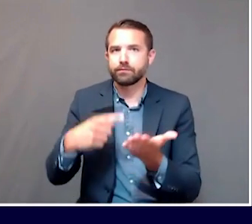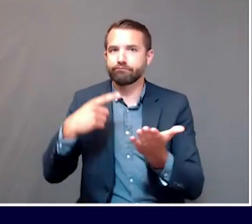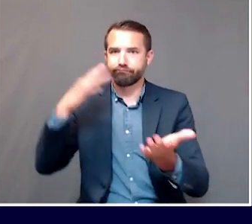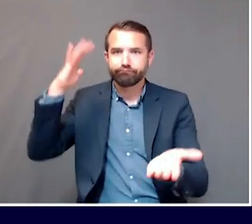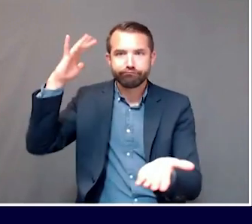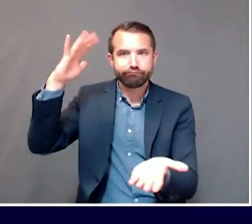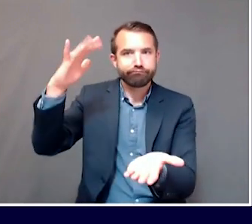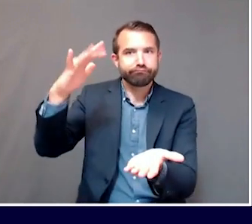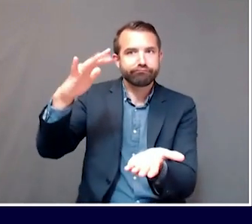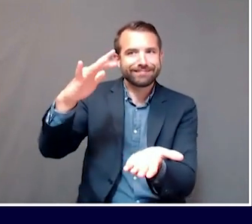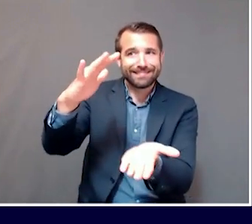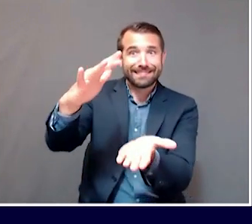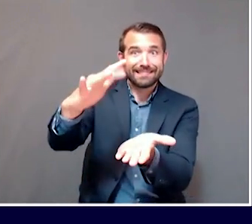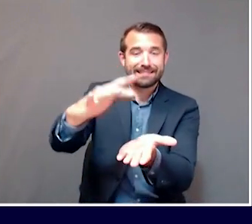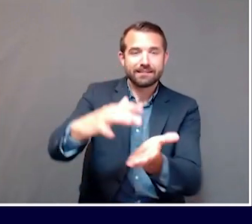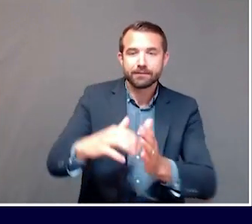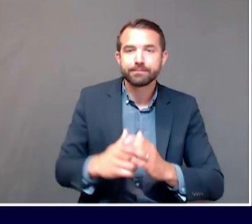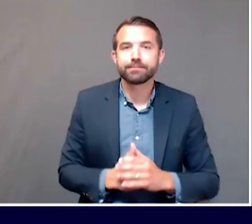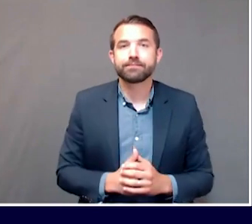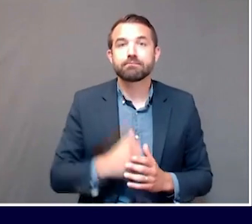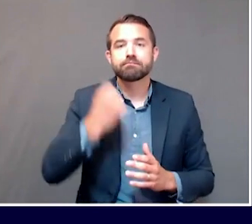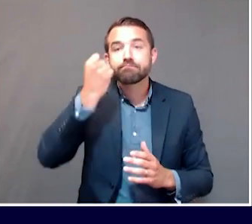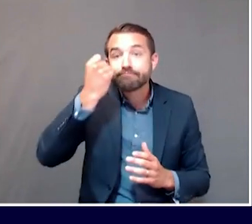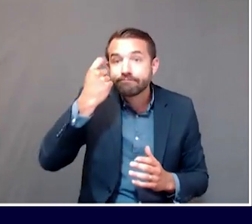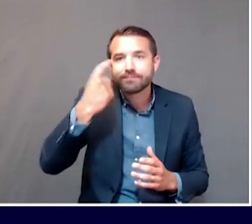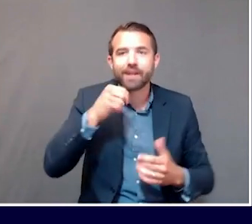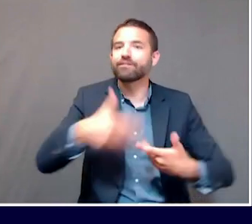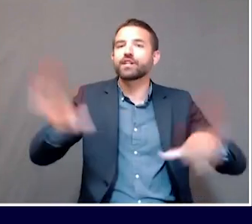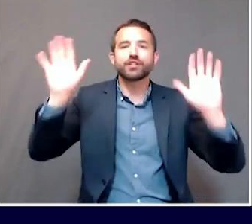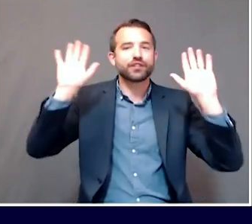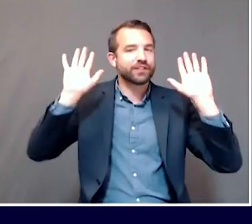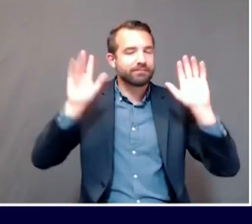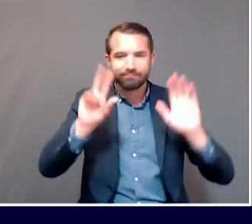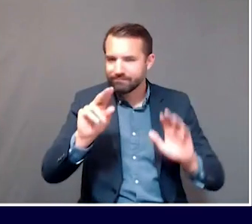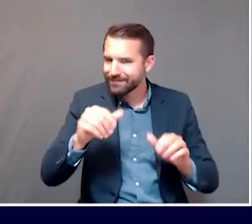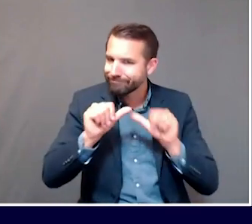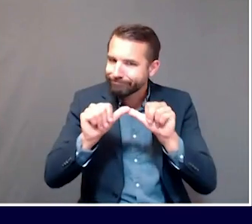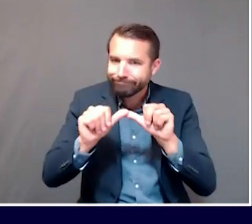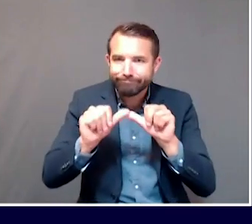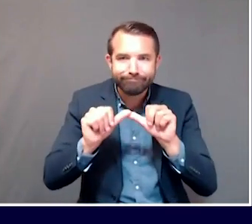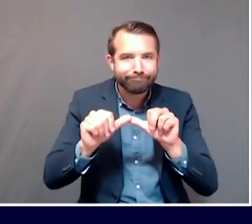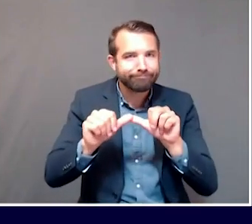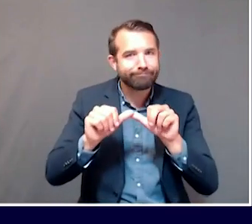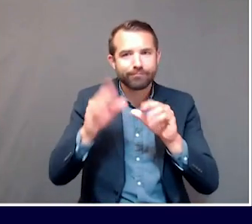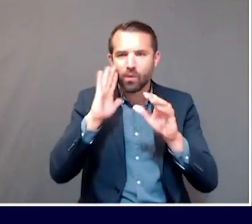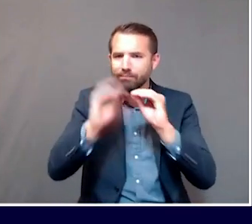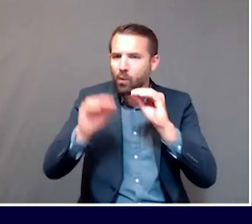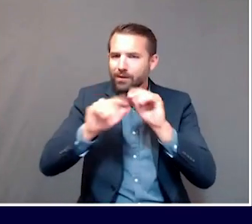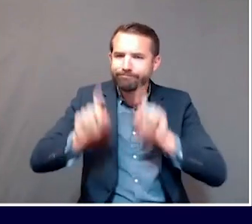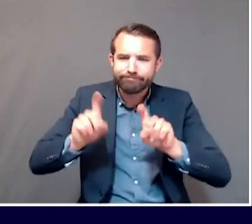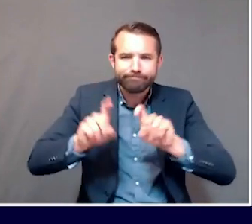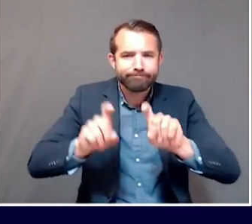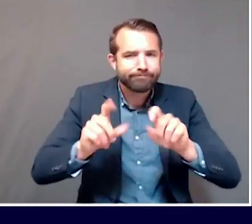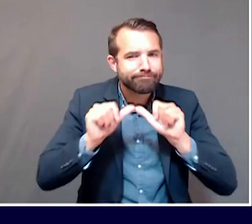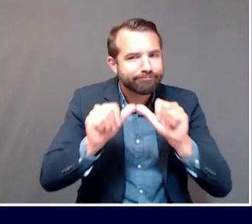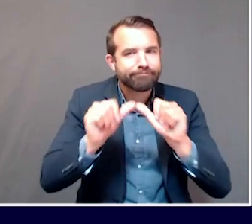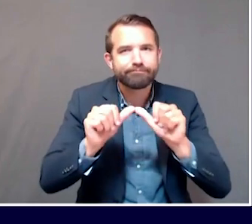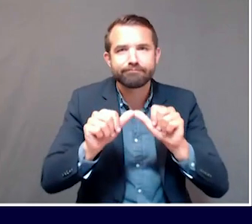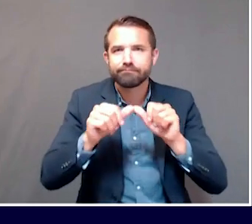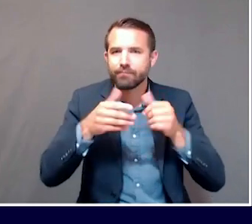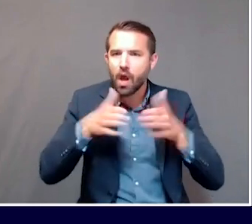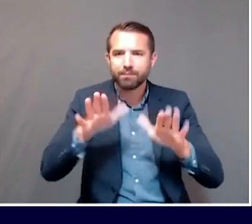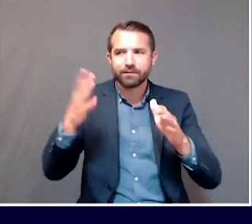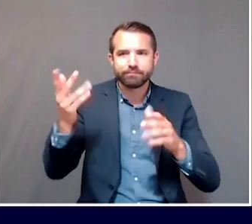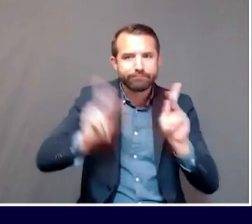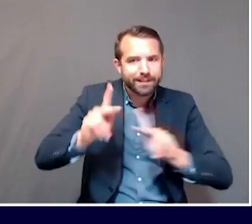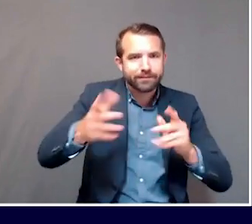we still have to keep both of our feet on the gas to expand and increase the amount of testing available. Before we go to our colleagues in the media,